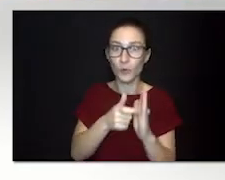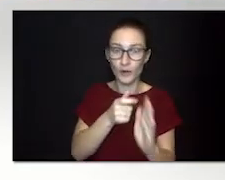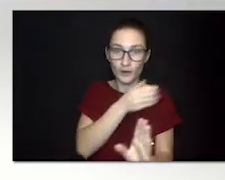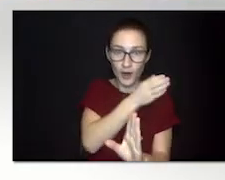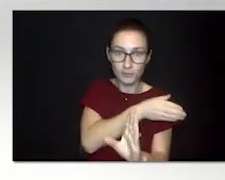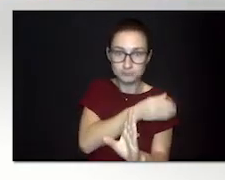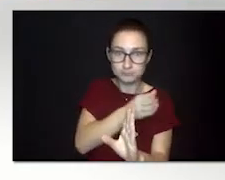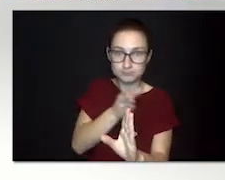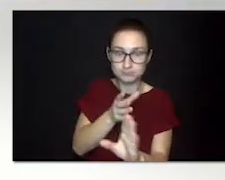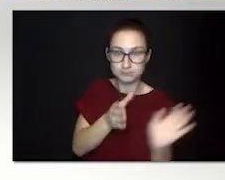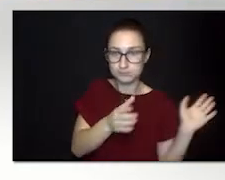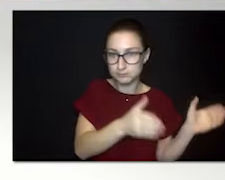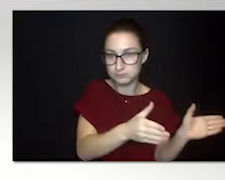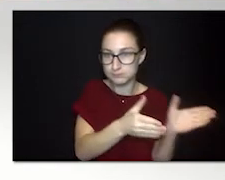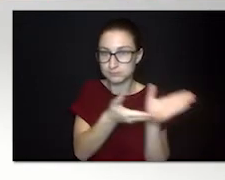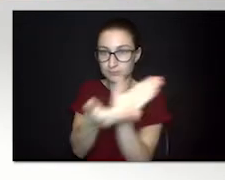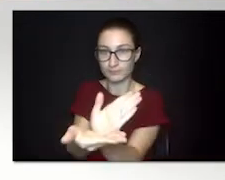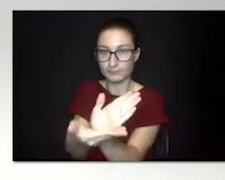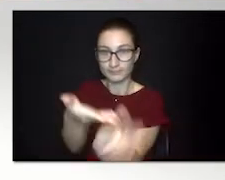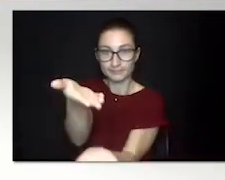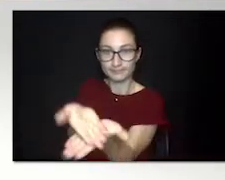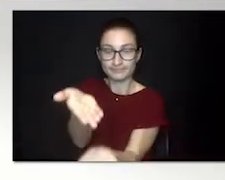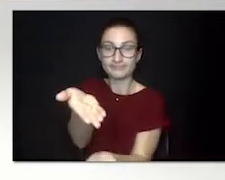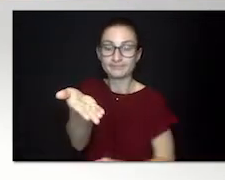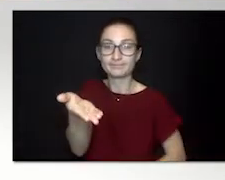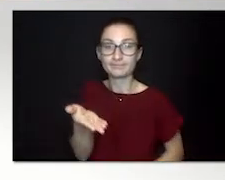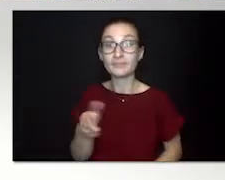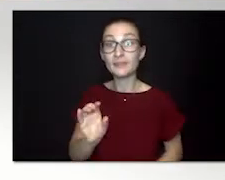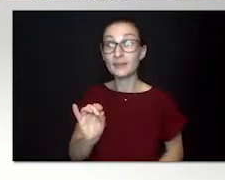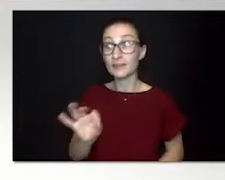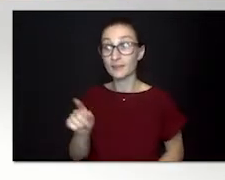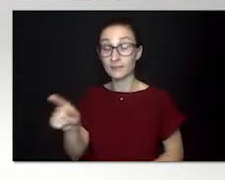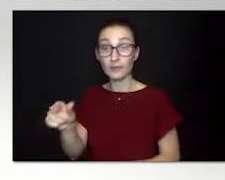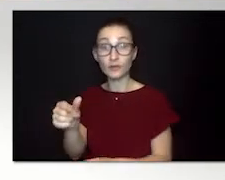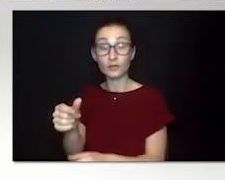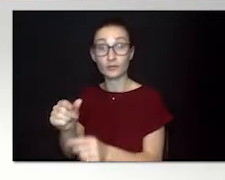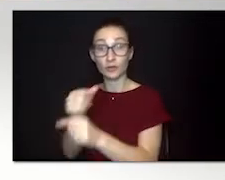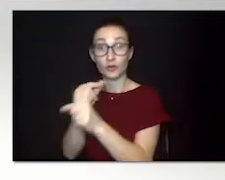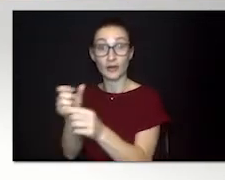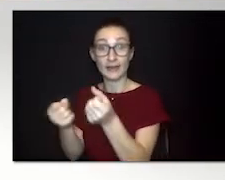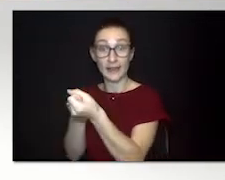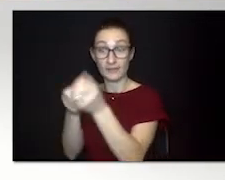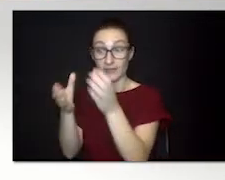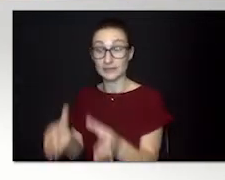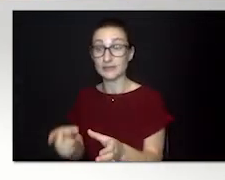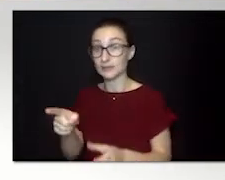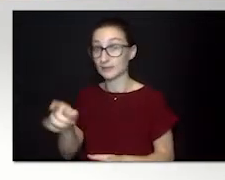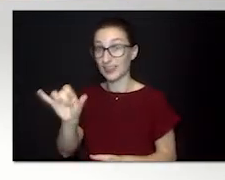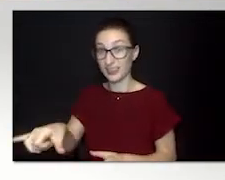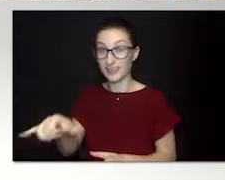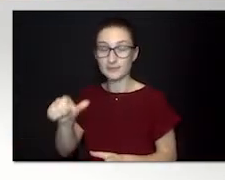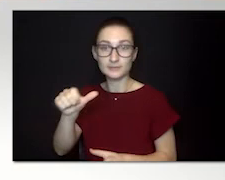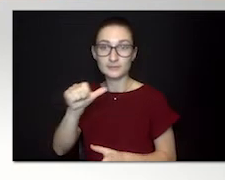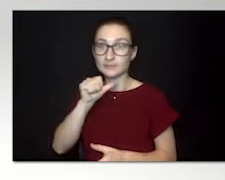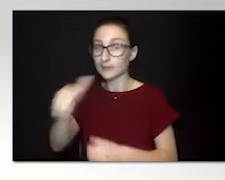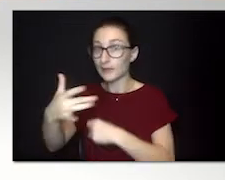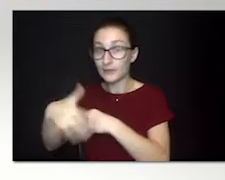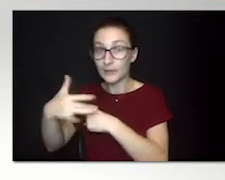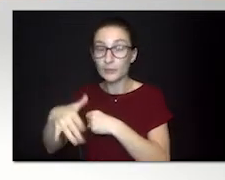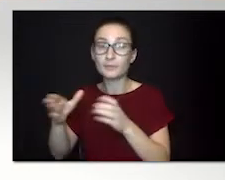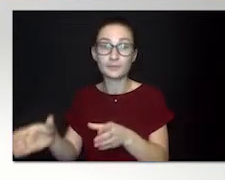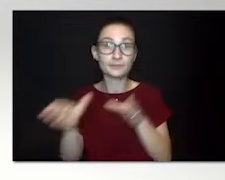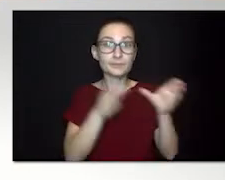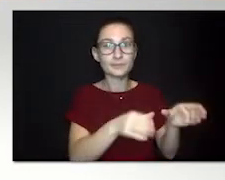the stickler comes in. But if you can't file for guardian advocacy, like I said, then you can file for the traditional guardianship route, which is a little bit